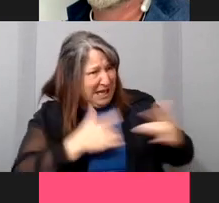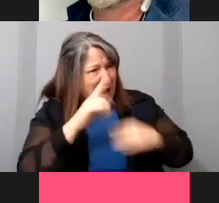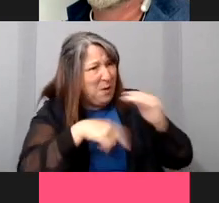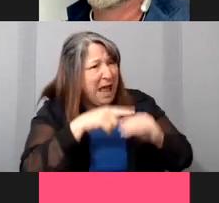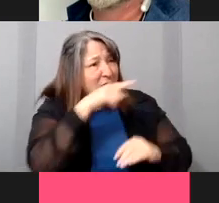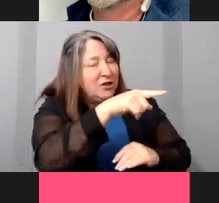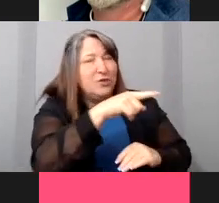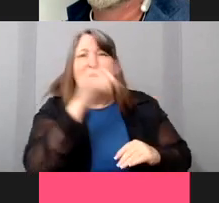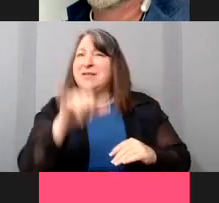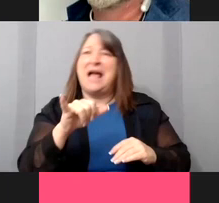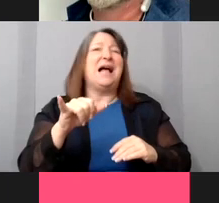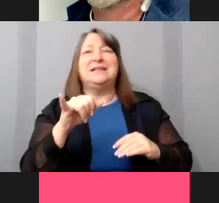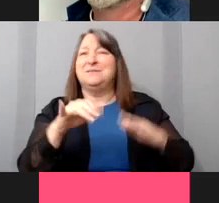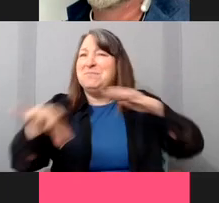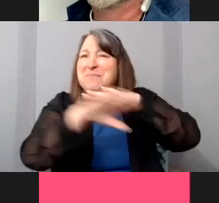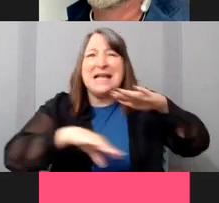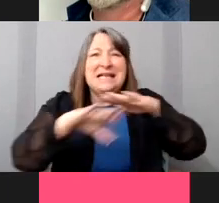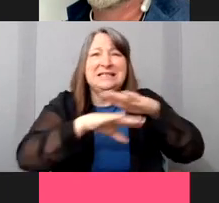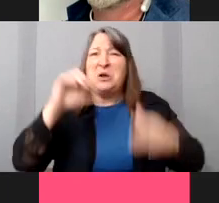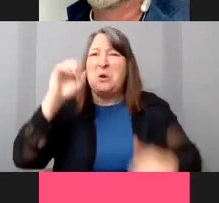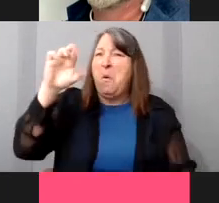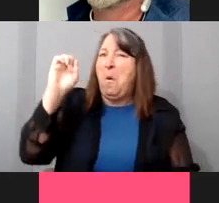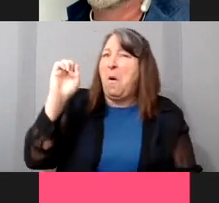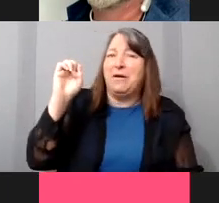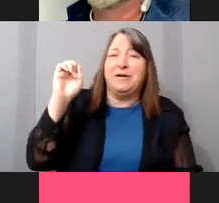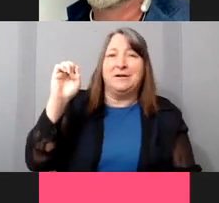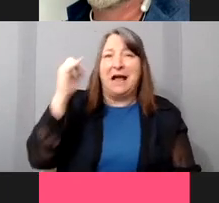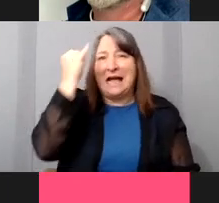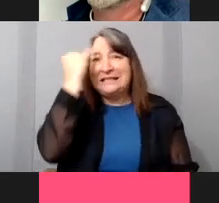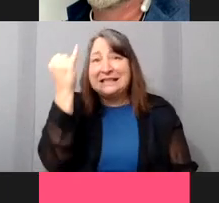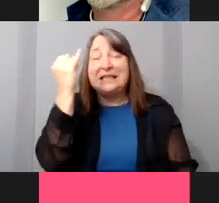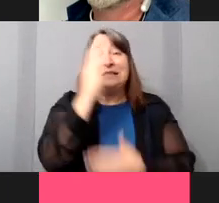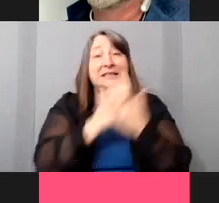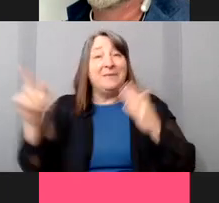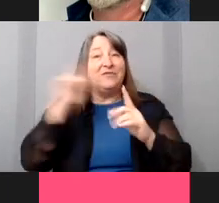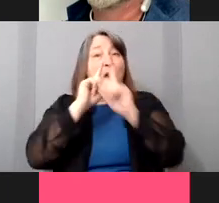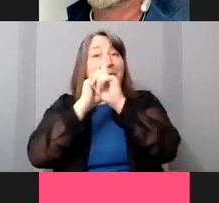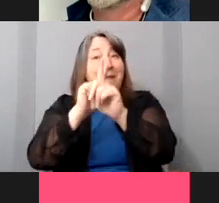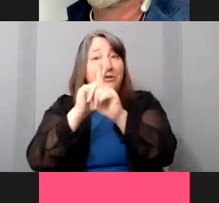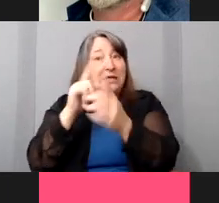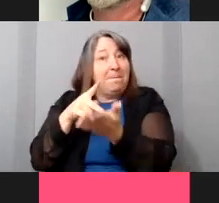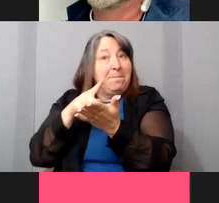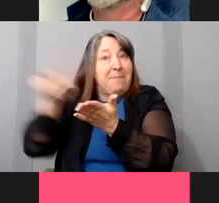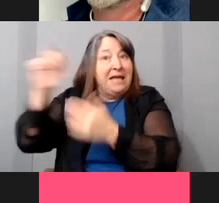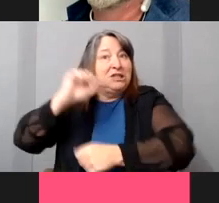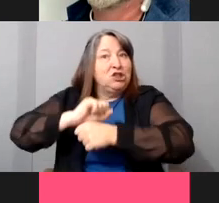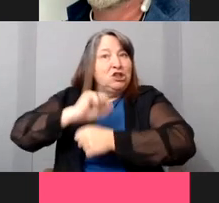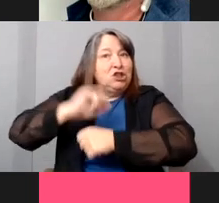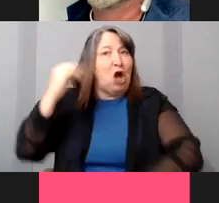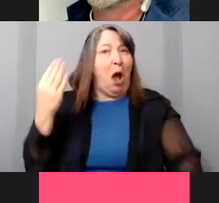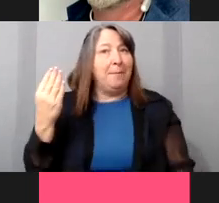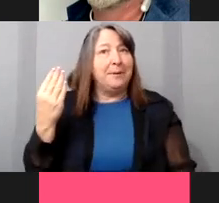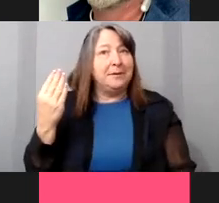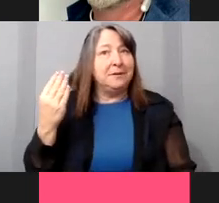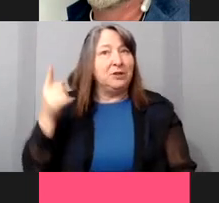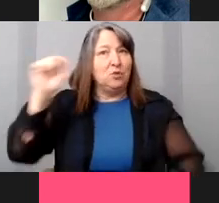ideal. Even in something that's, I think some of you are mentoring as a paid position where you're working with maybe a